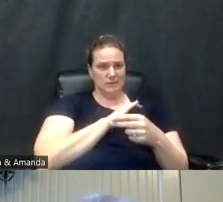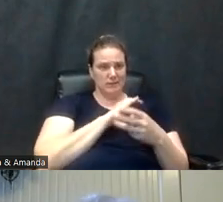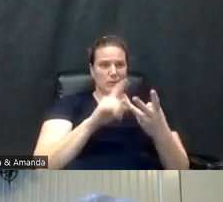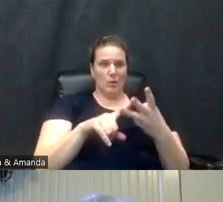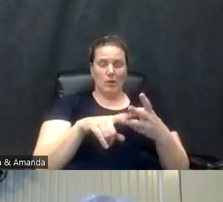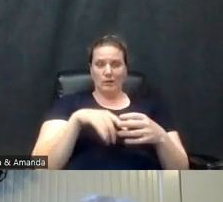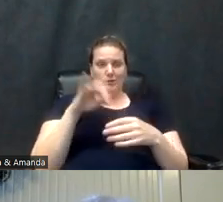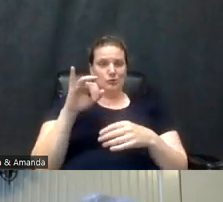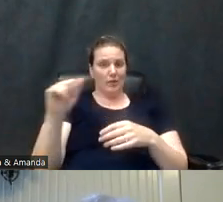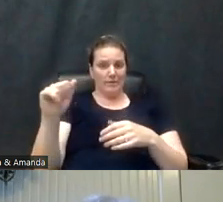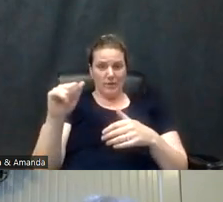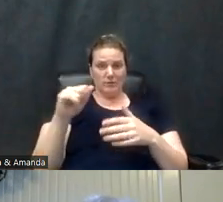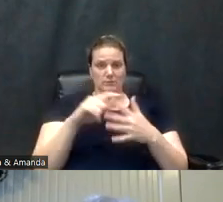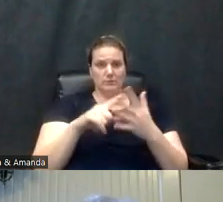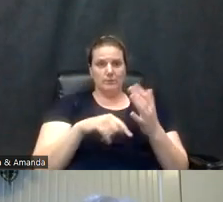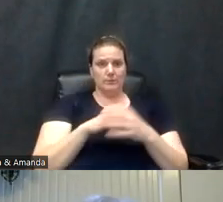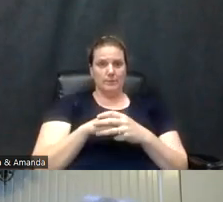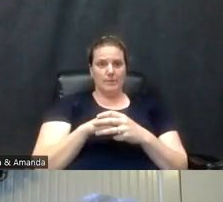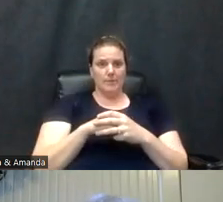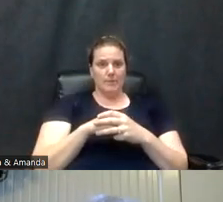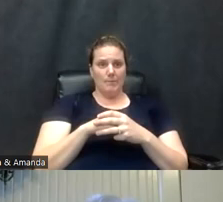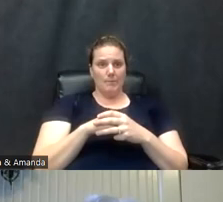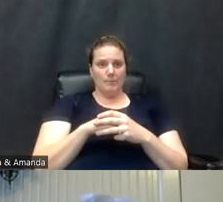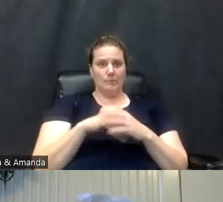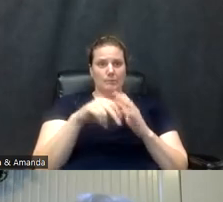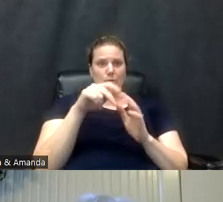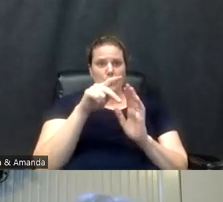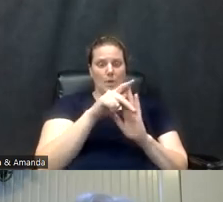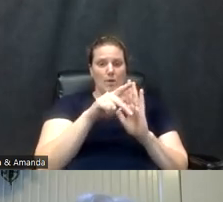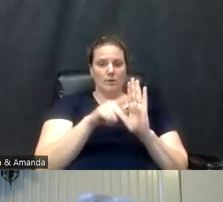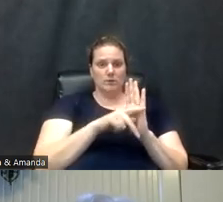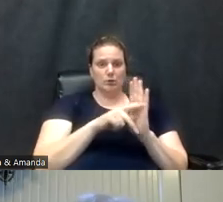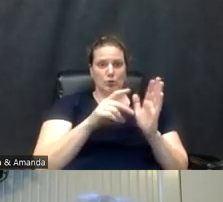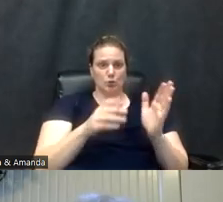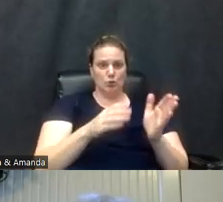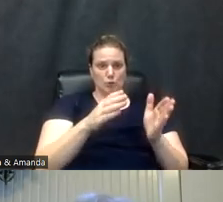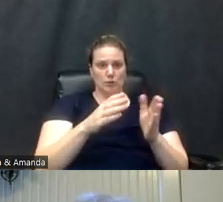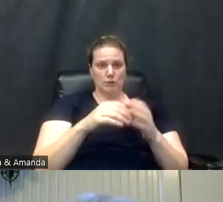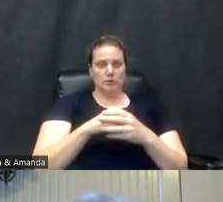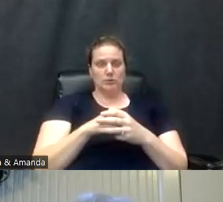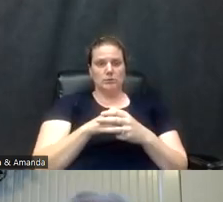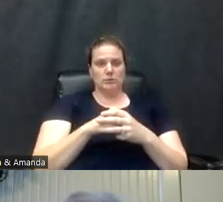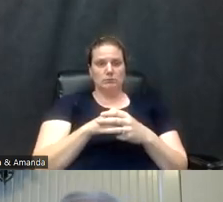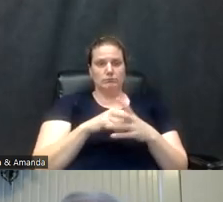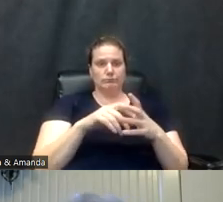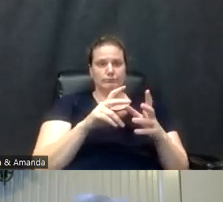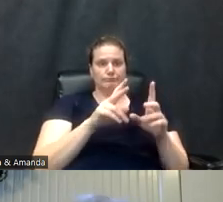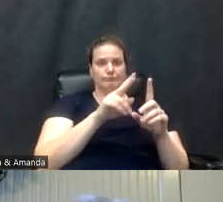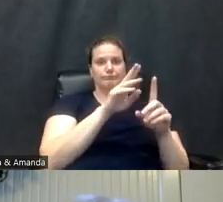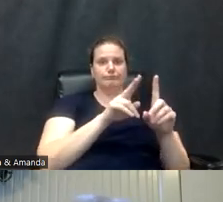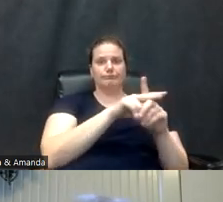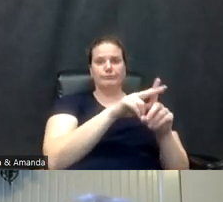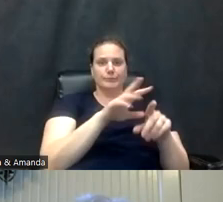affairs. They by policy, they encourage submission no later than 60 days after